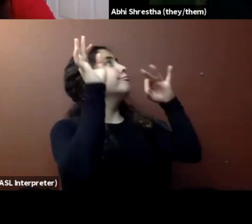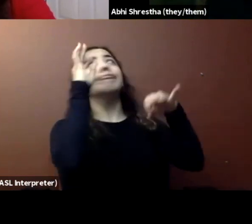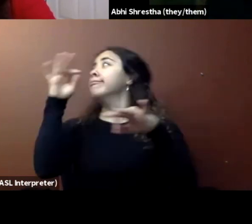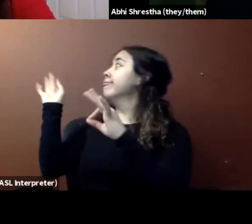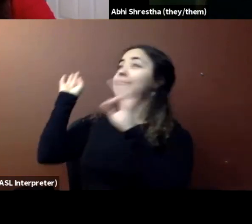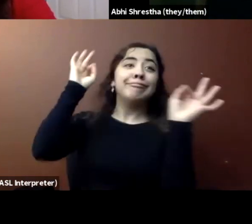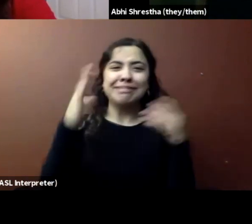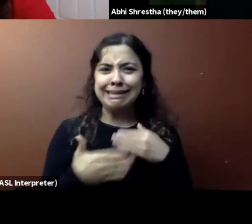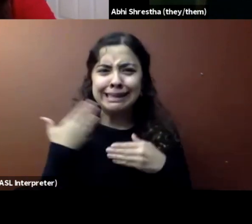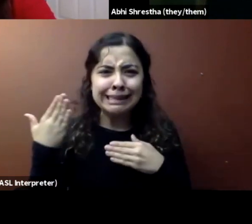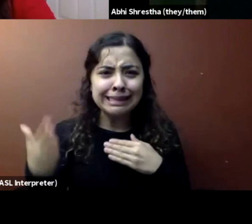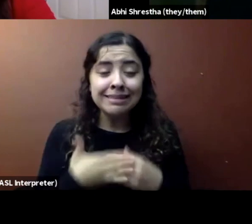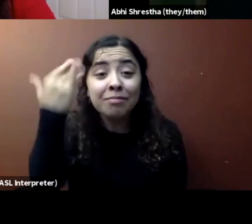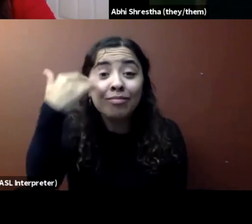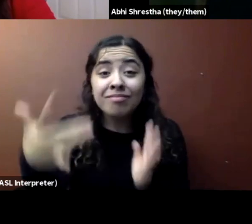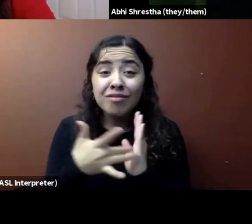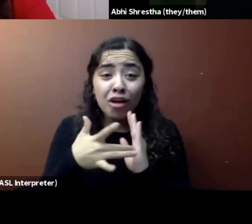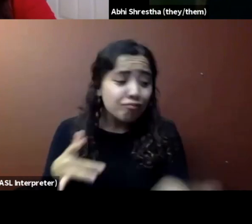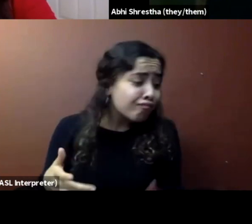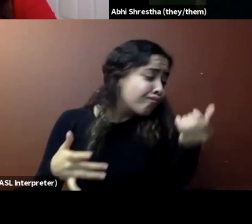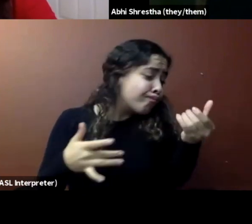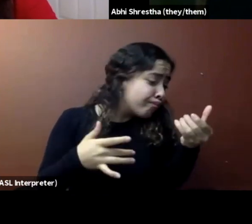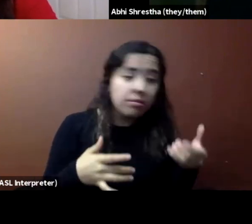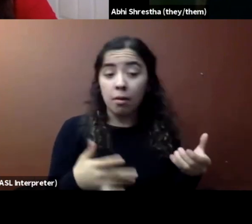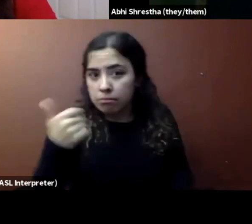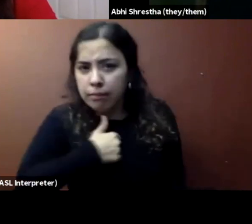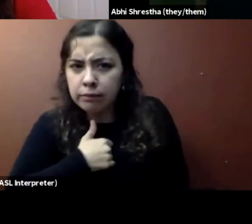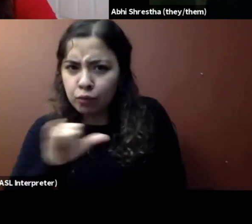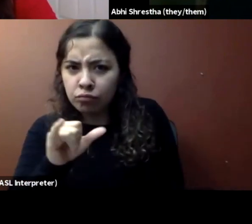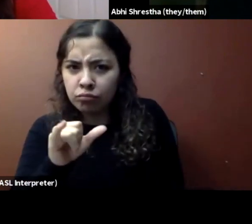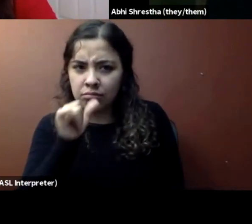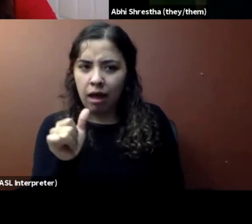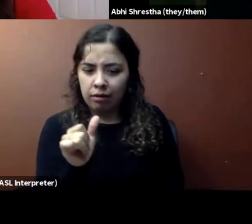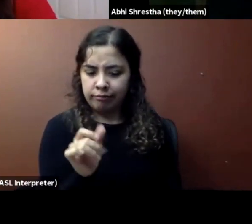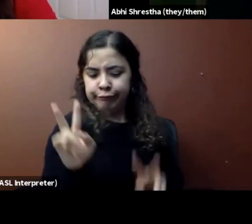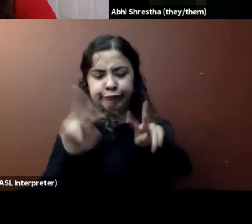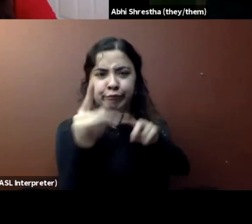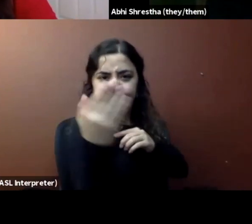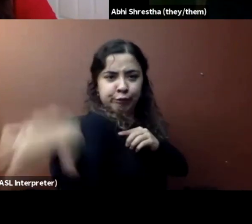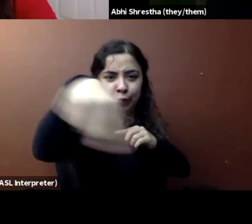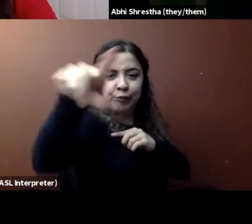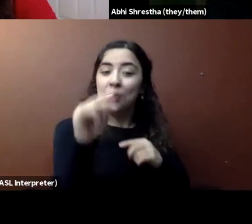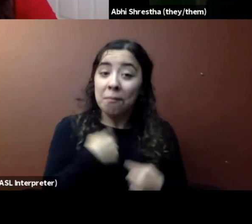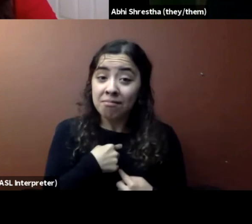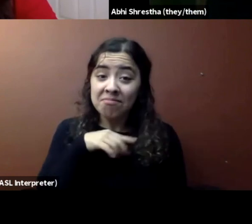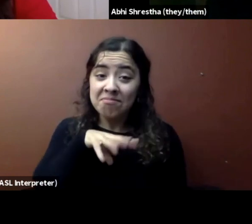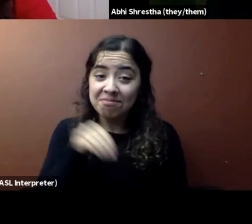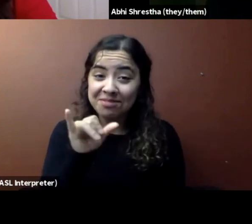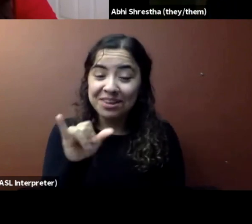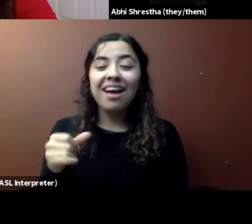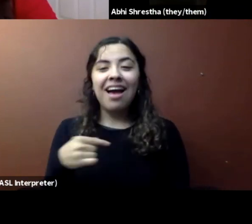with technology, and myself included. And I feel that when I am like